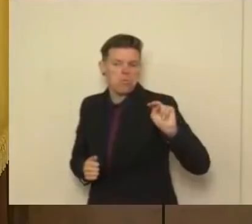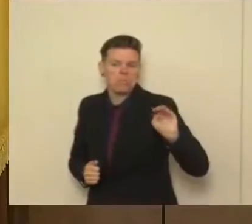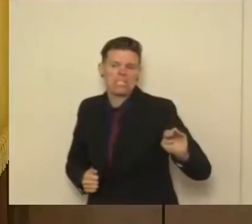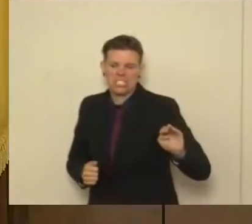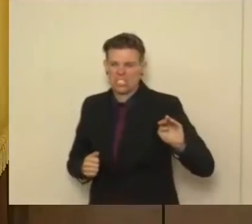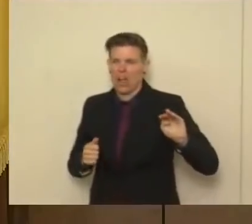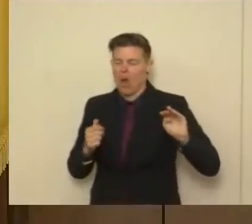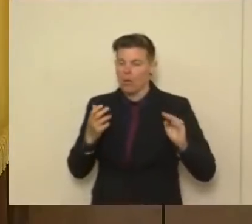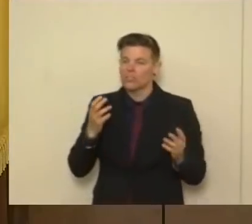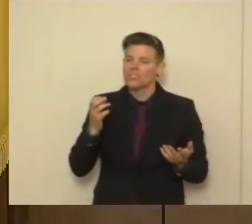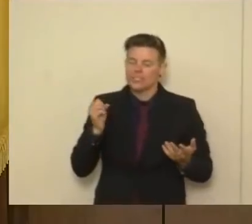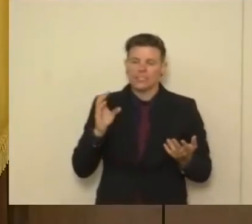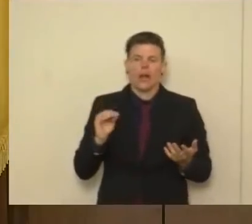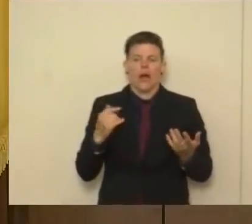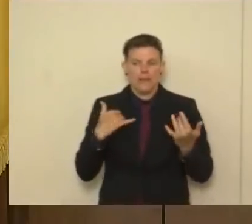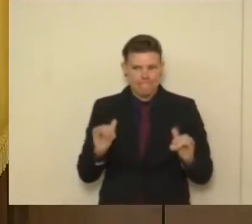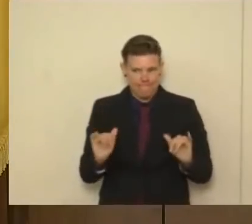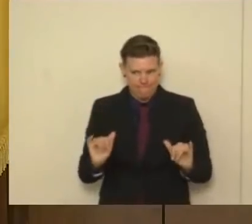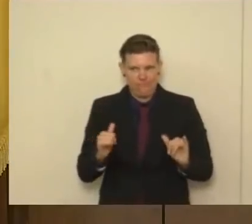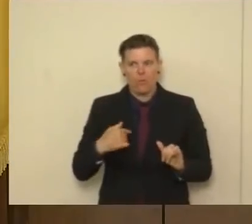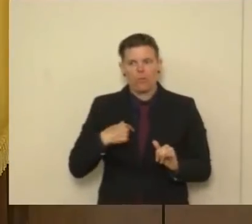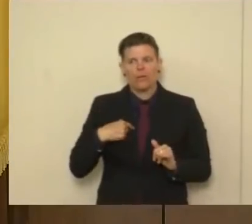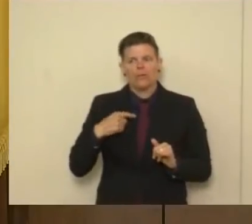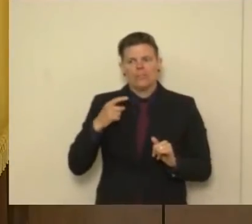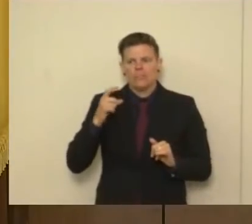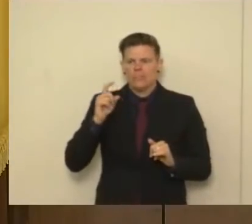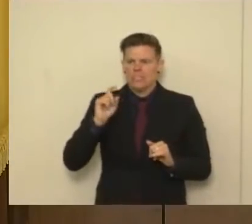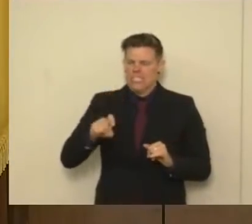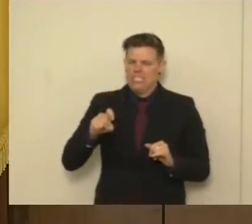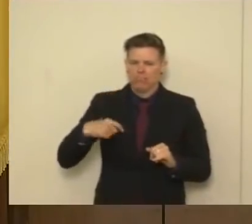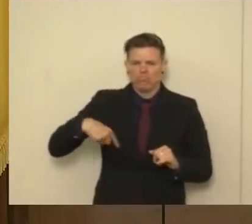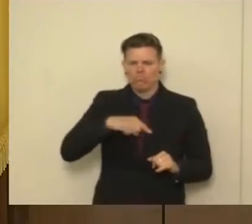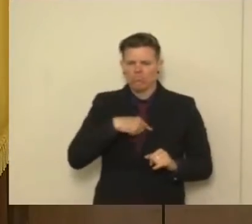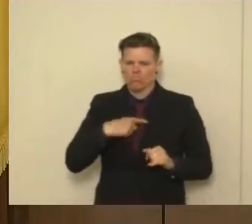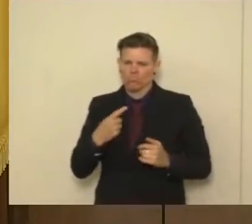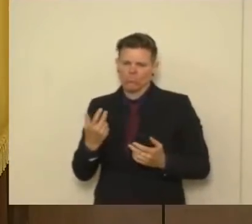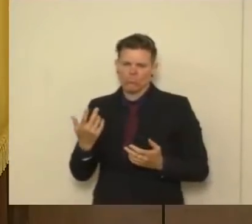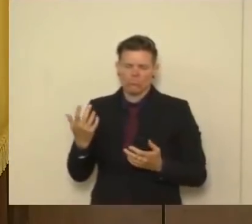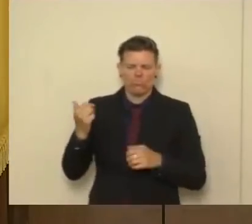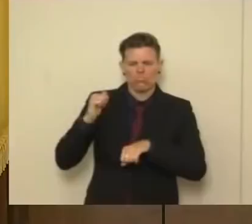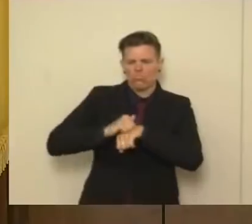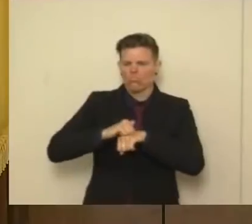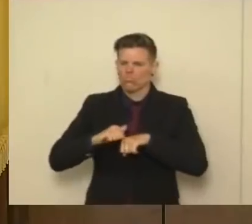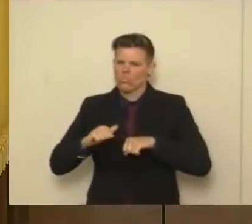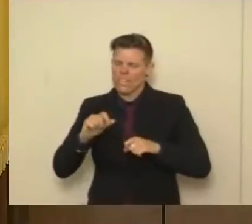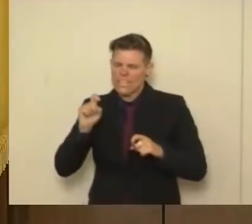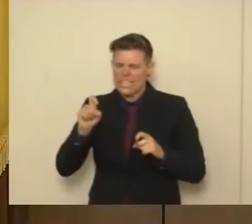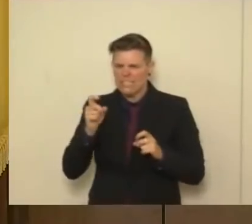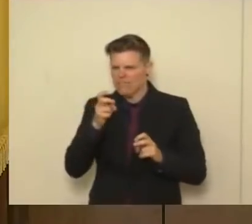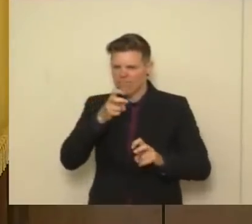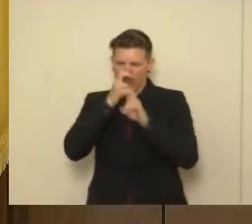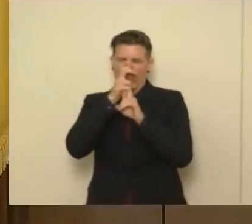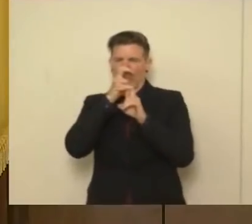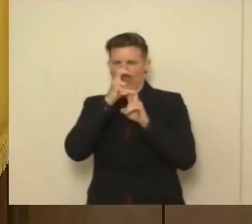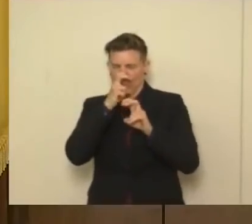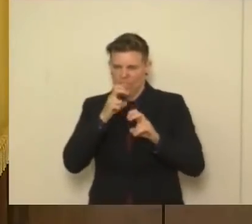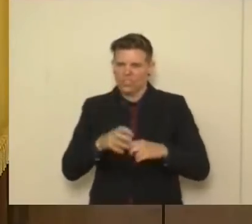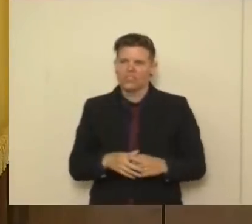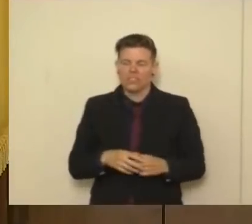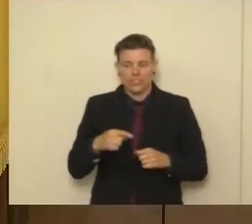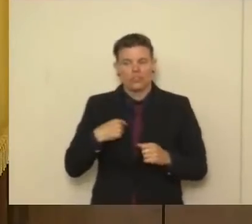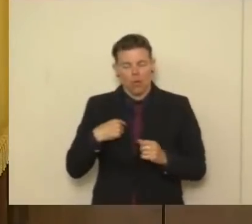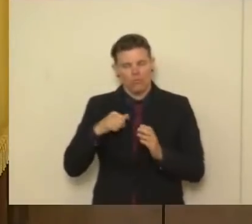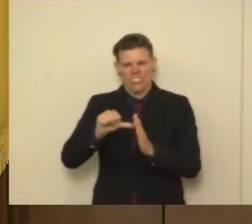have a robust partnership with all of our partners so that we can enforce both